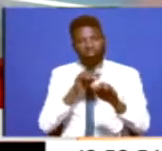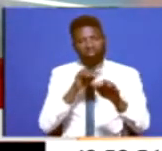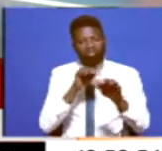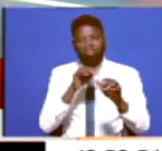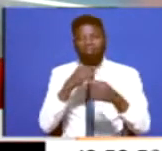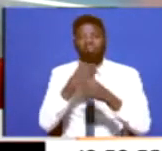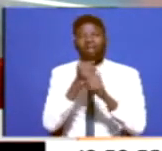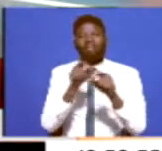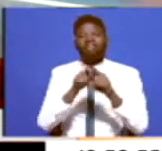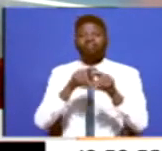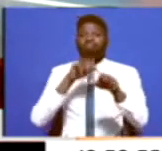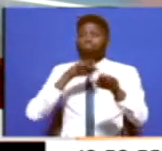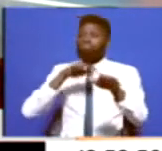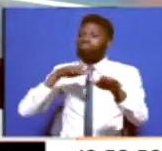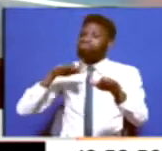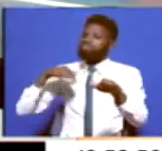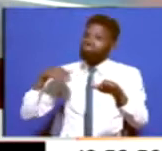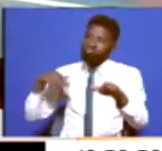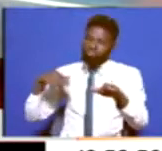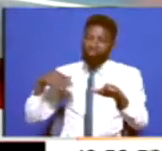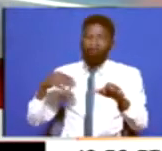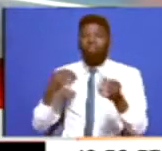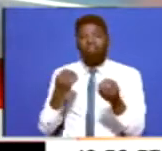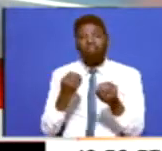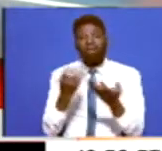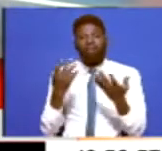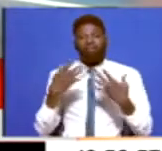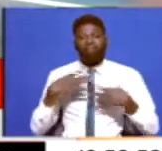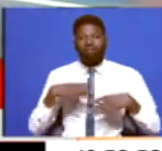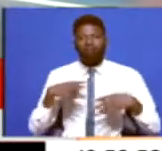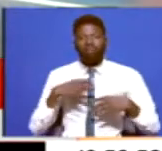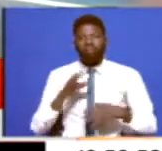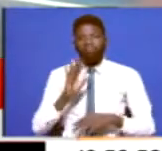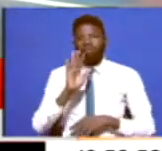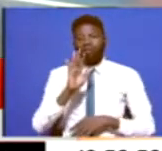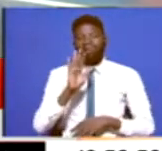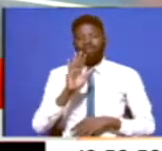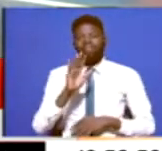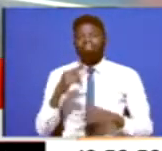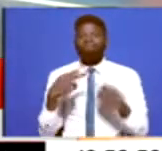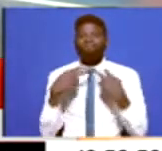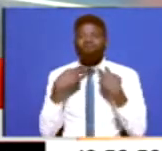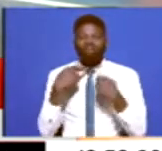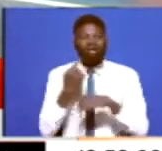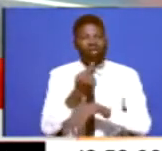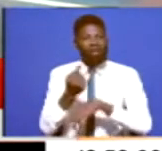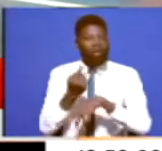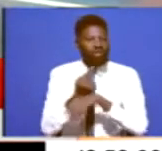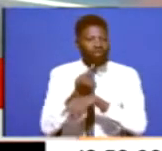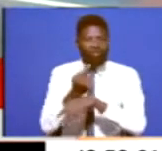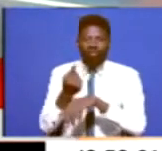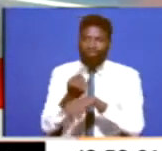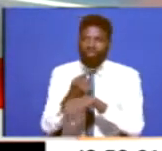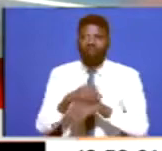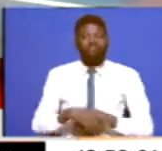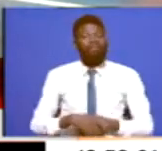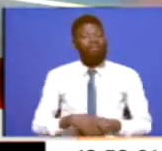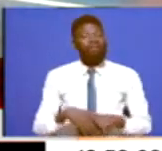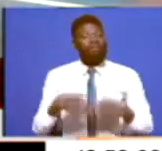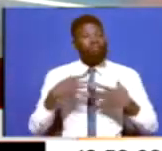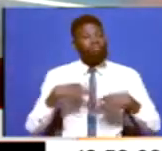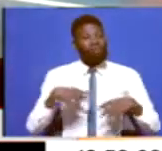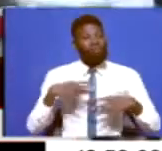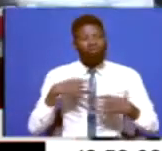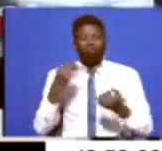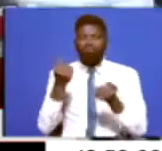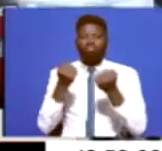over to the streets, leaving hundreds of motorists stranded for hours. Chaotic scenes of boda boda riders hooting in protest